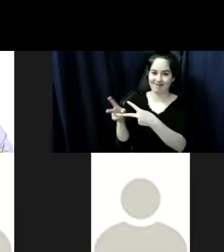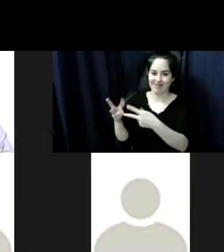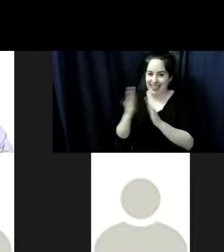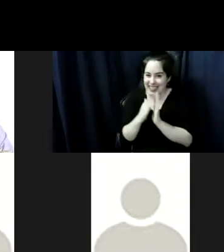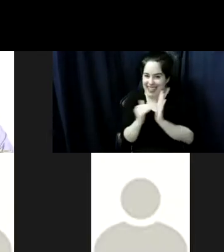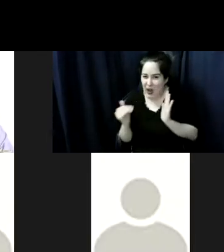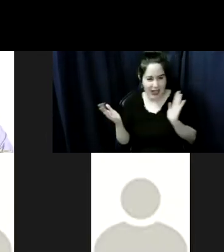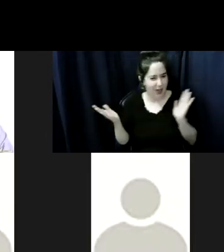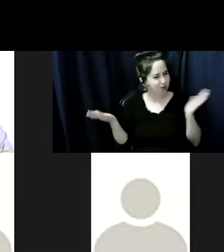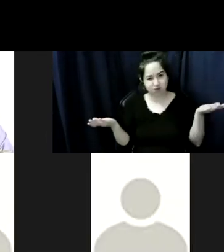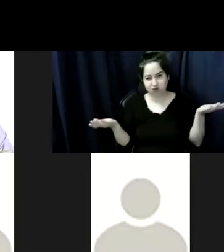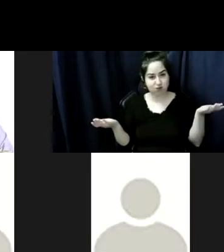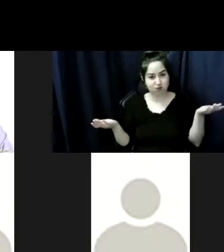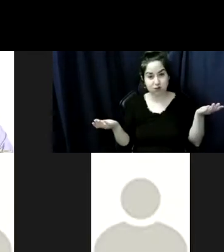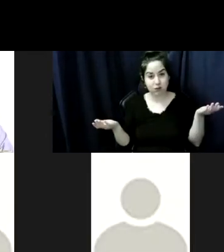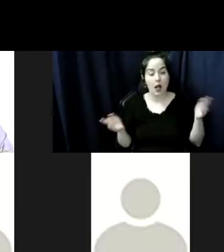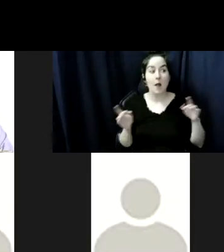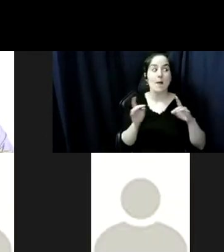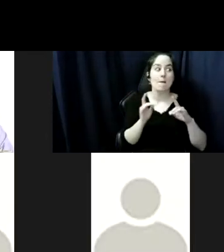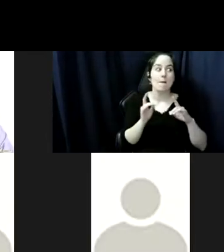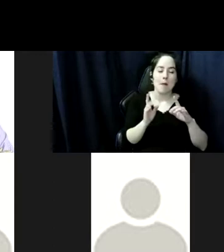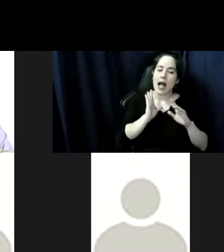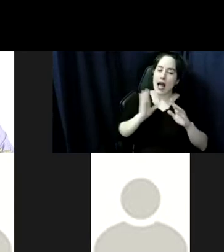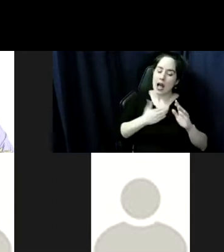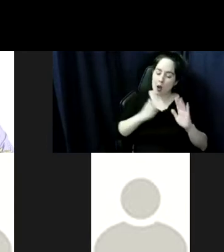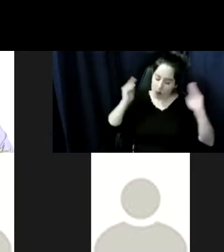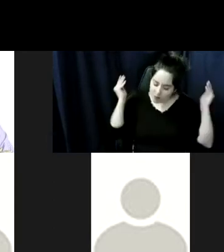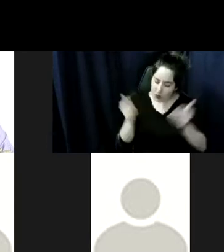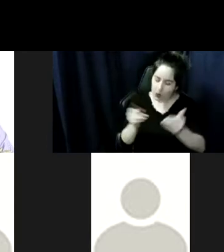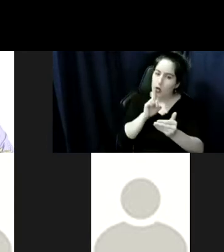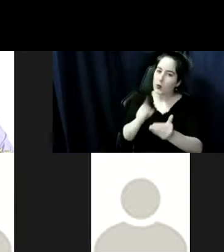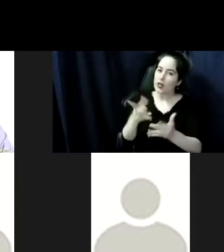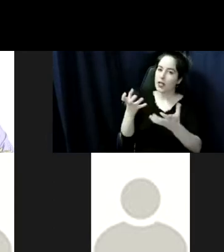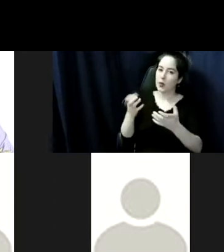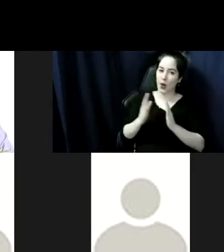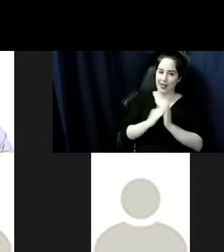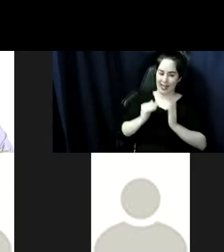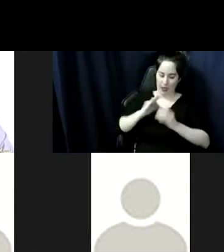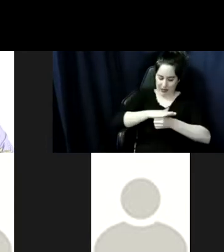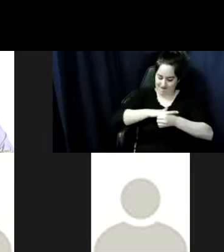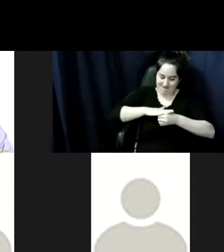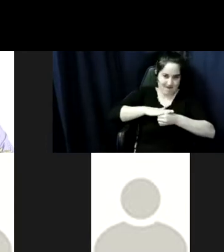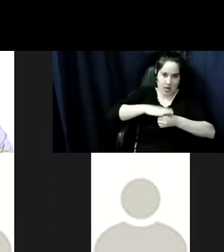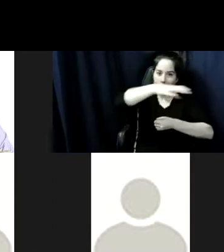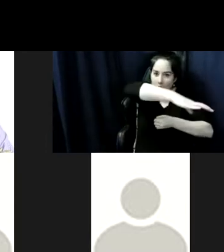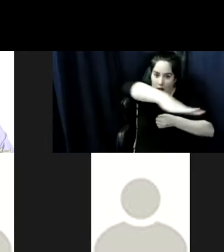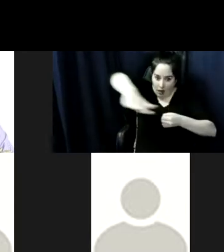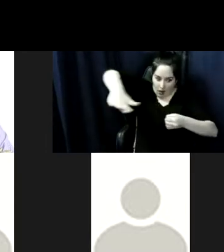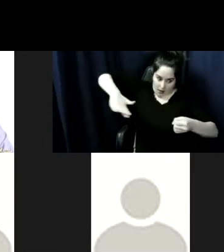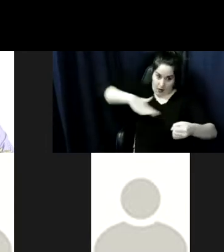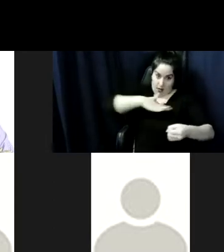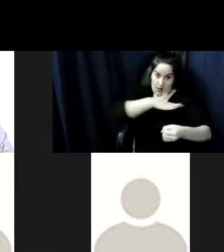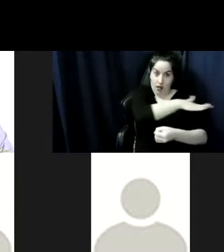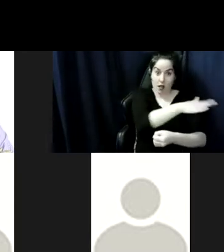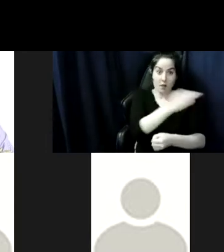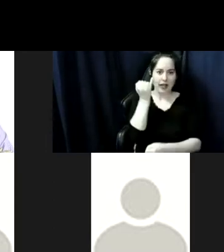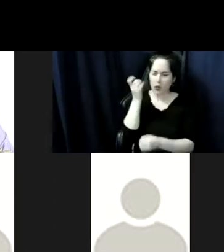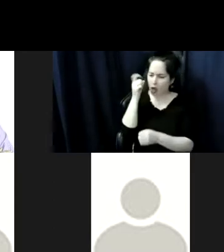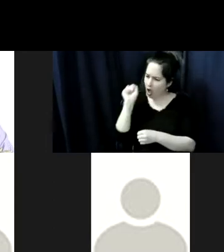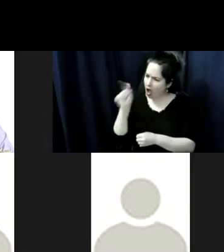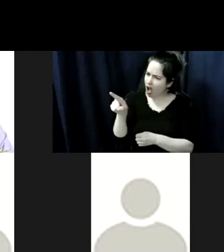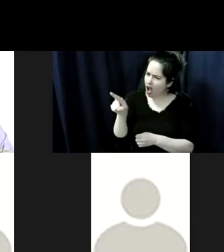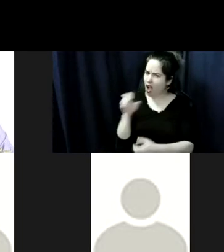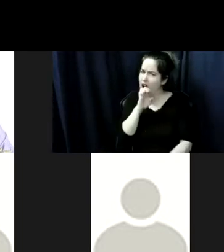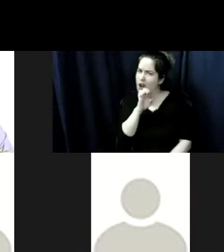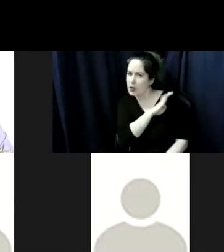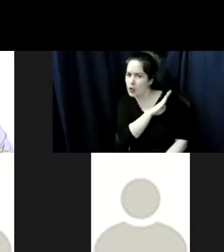you know, somewhere that makes sense in this catchment area, and it isn't on the list, talk to us about it,